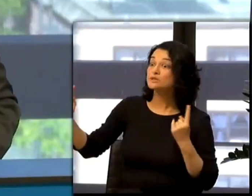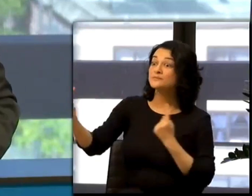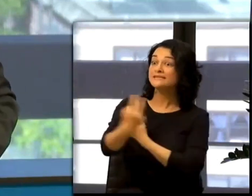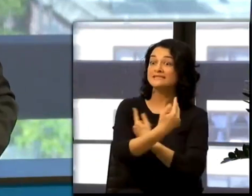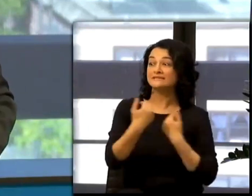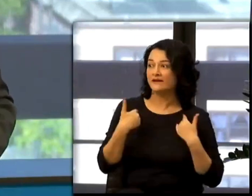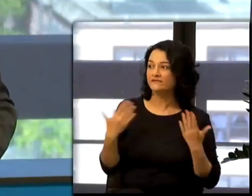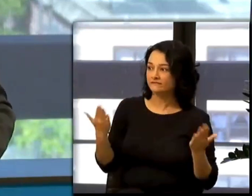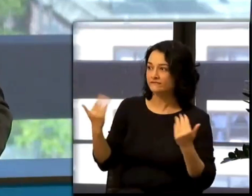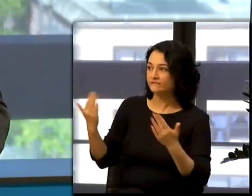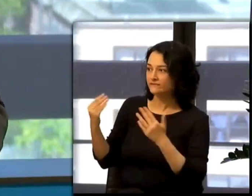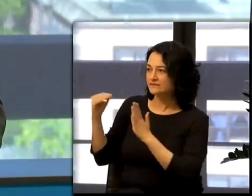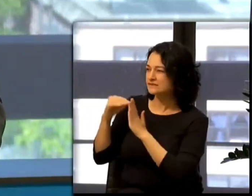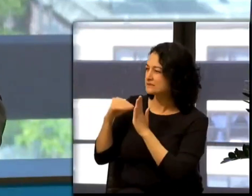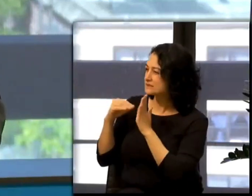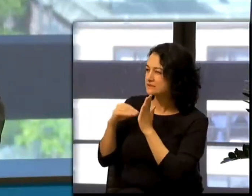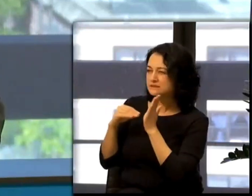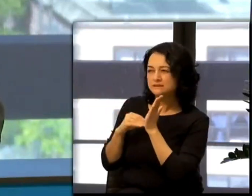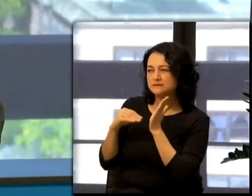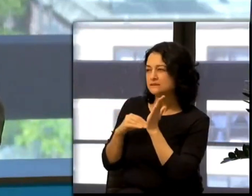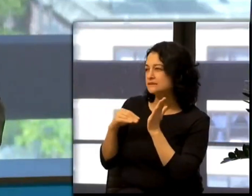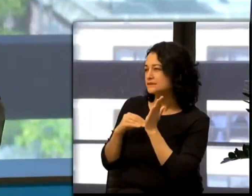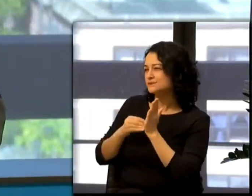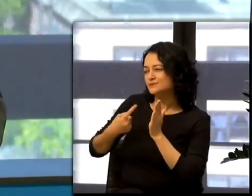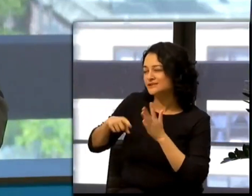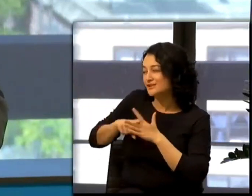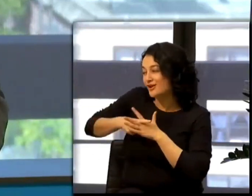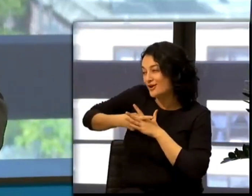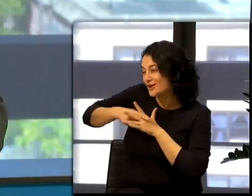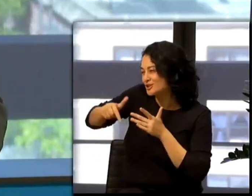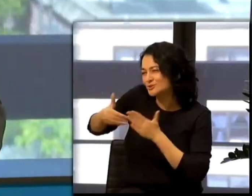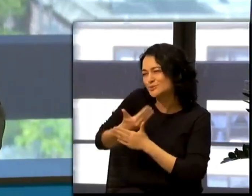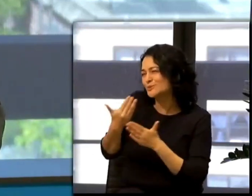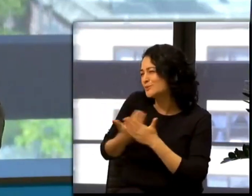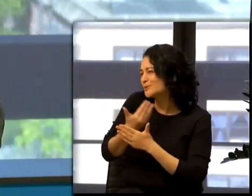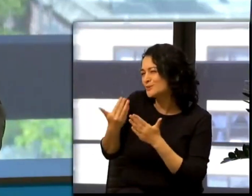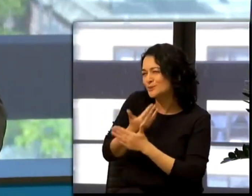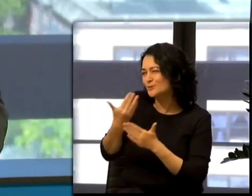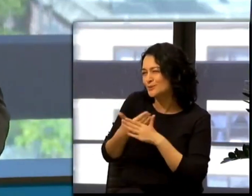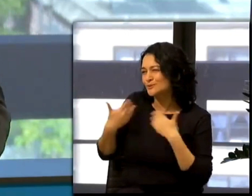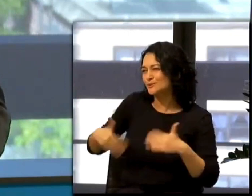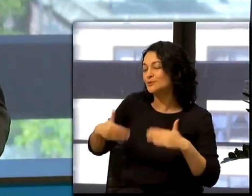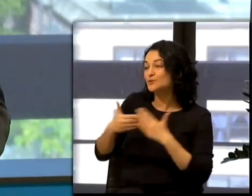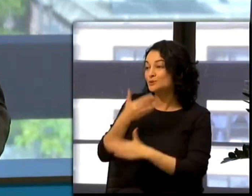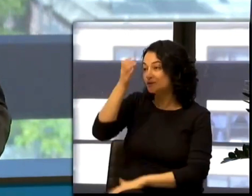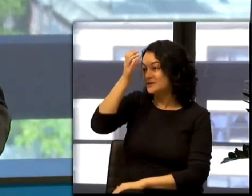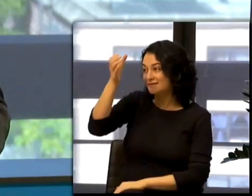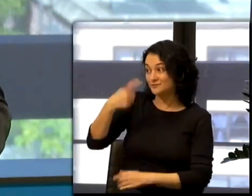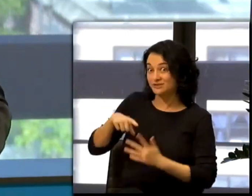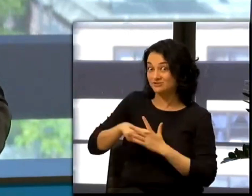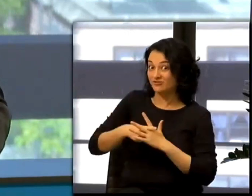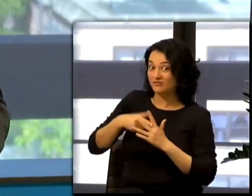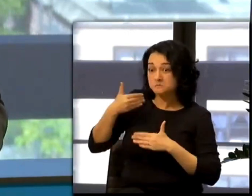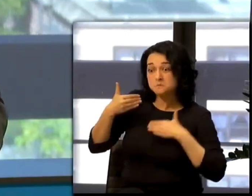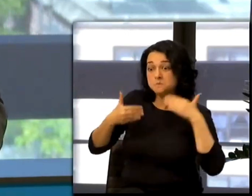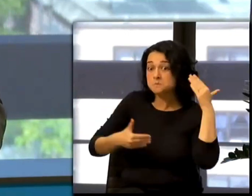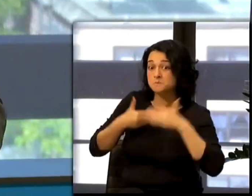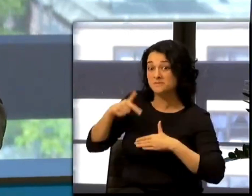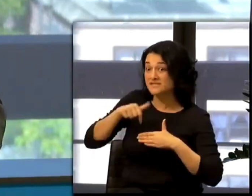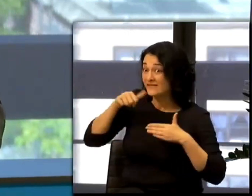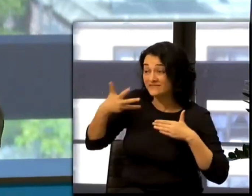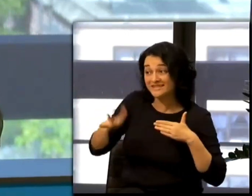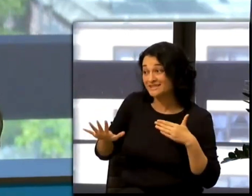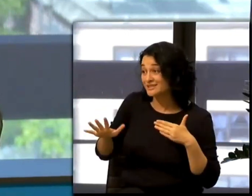said, just the beginning of a conversation rather than the end. And today's program reflects that commitment to continue dialogue,